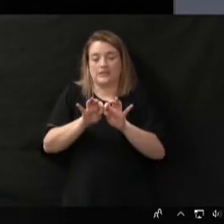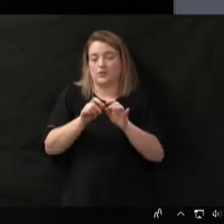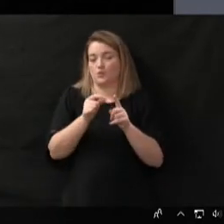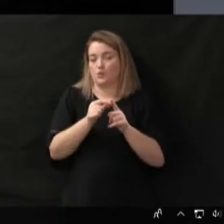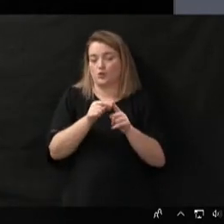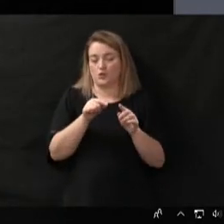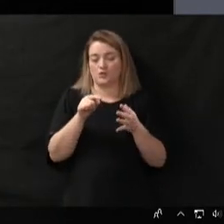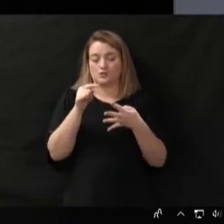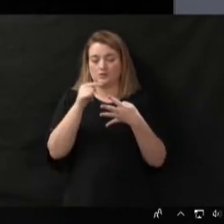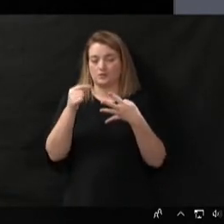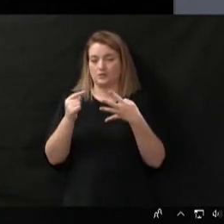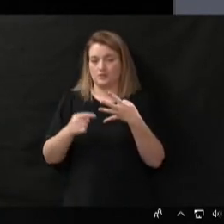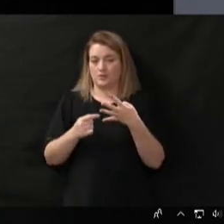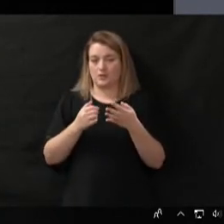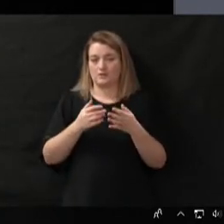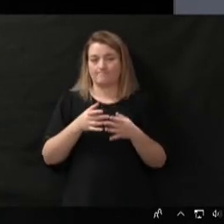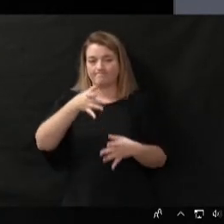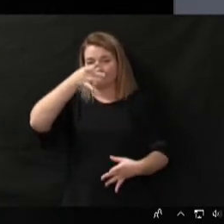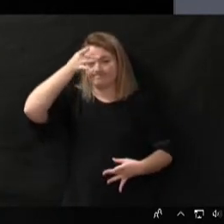Okay, yes.